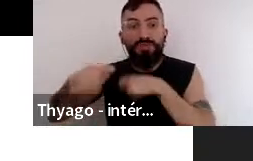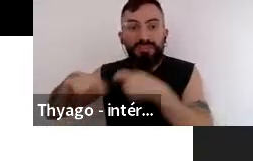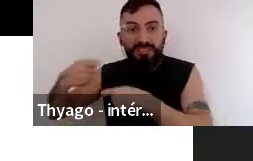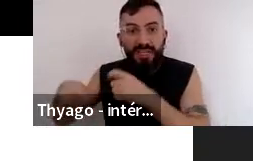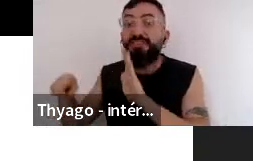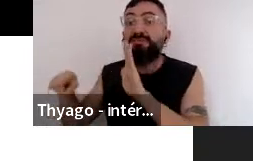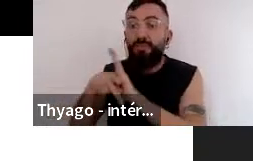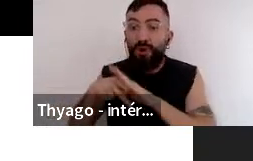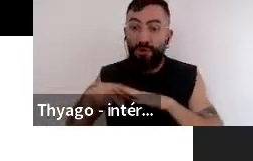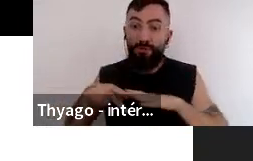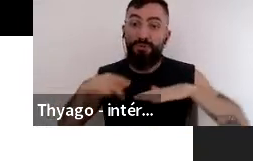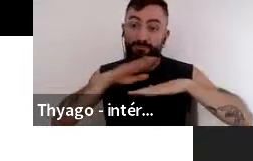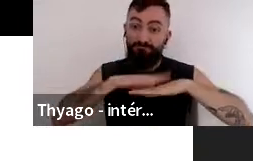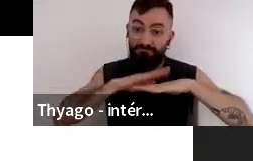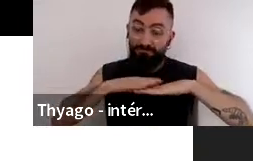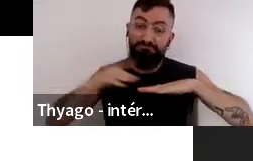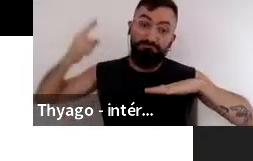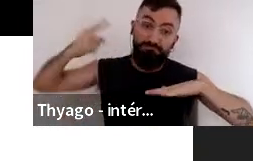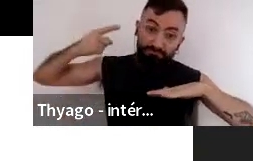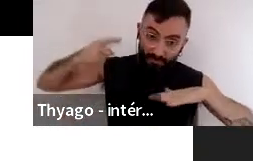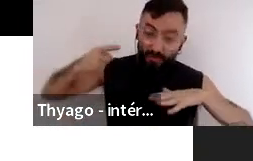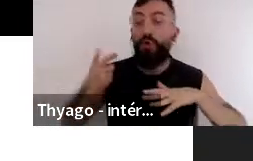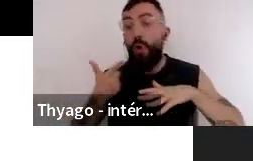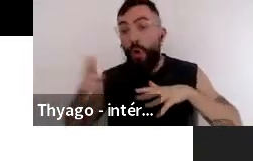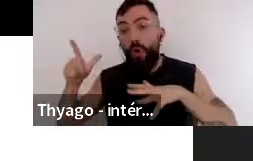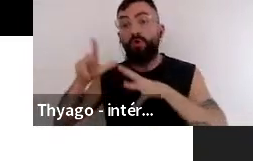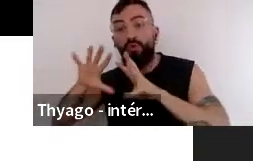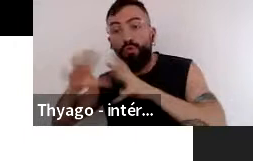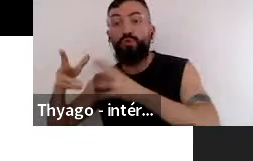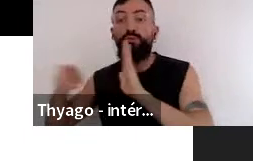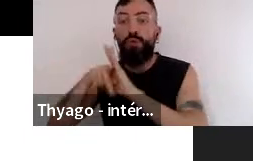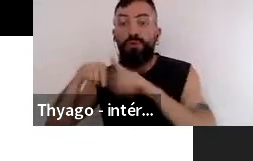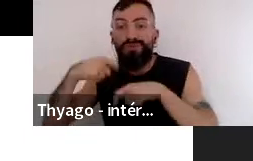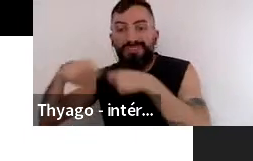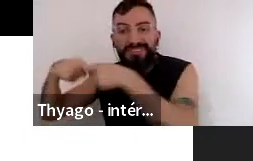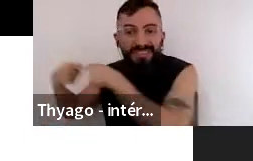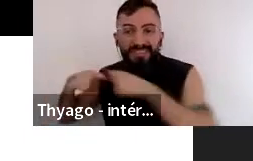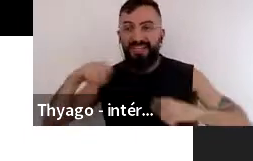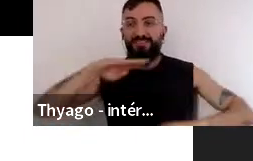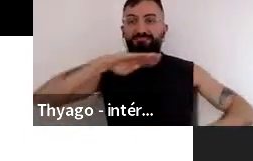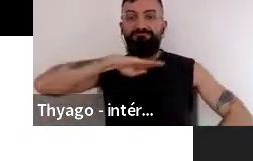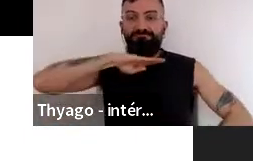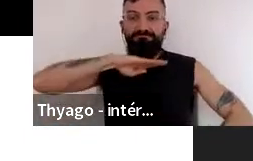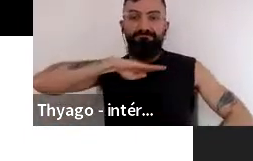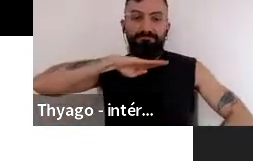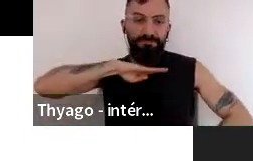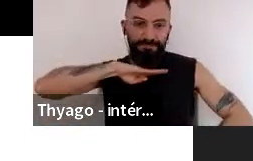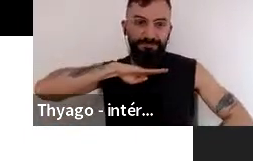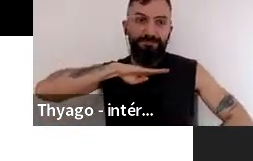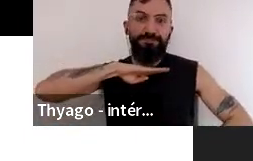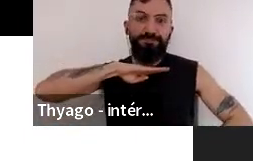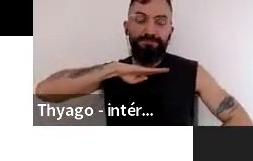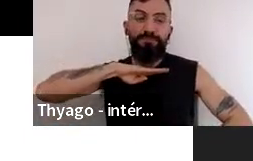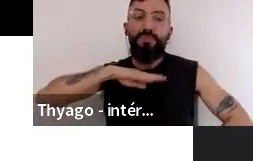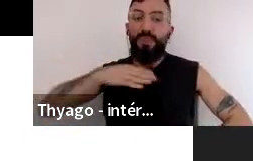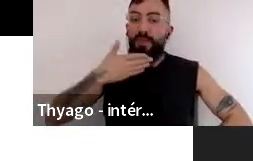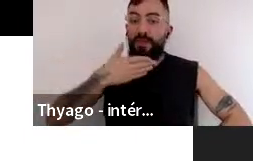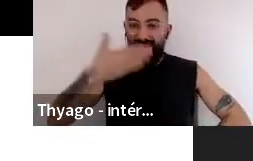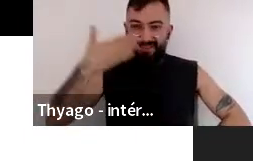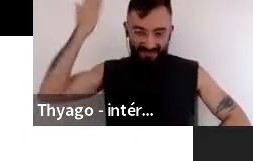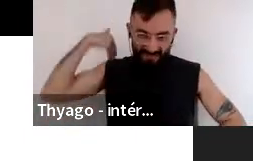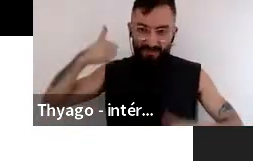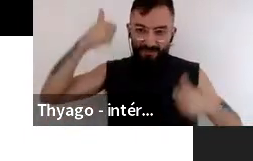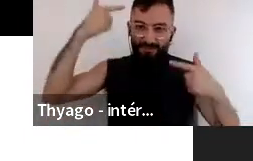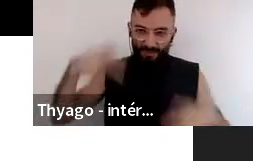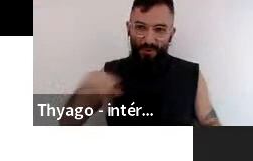non-dominant hand, and some signs that are produced on the torso, just like Pinheirinho I showed you before.